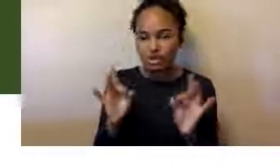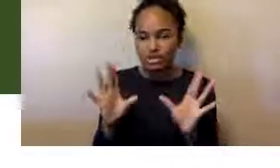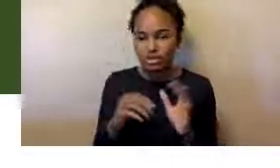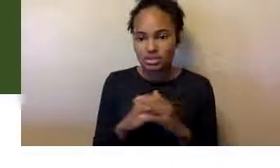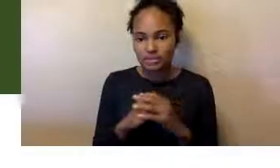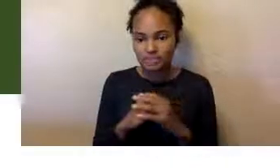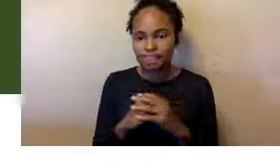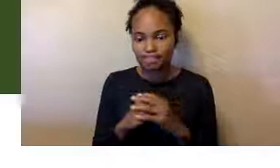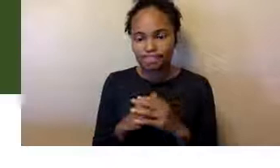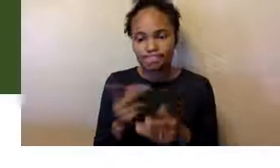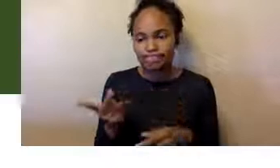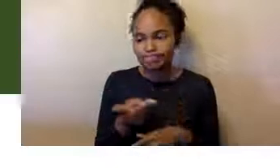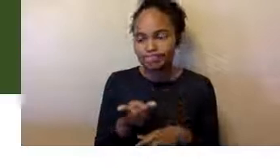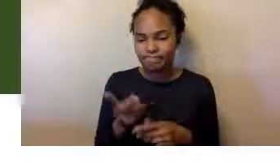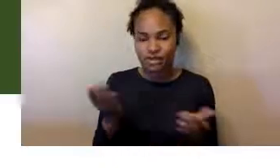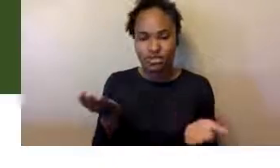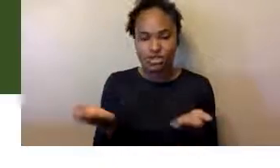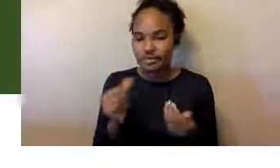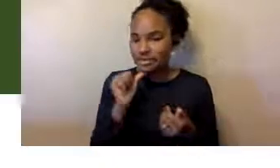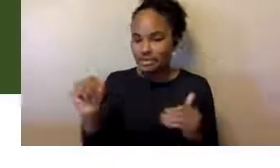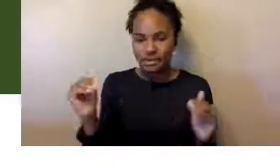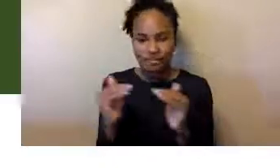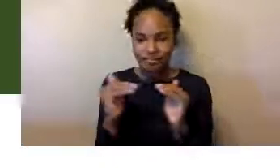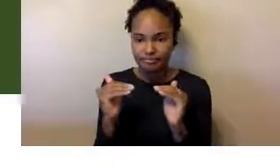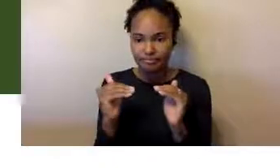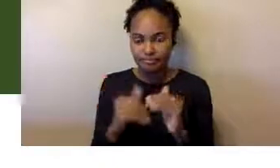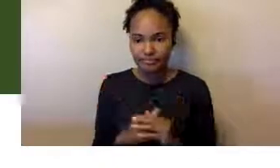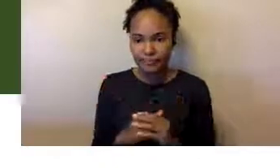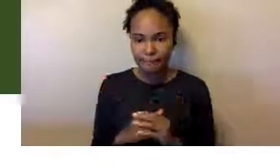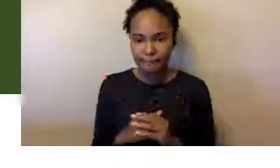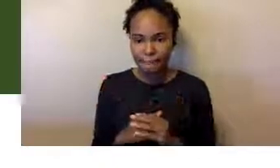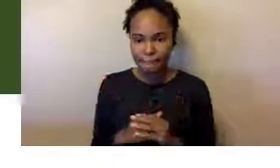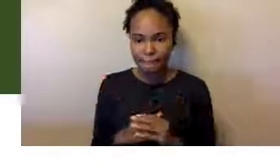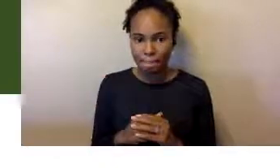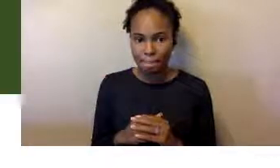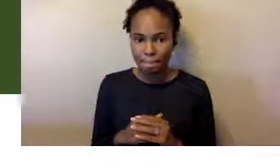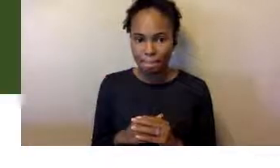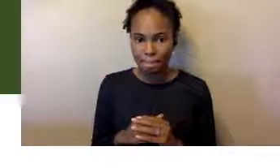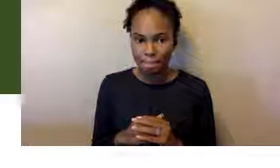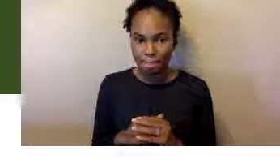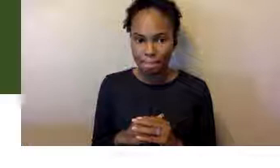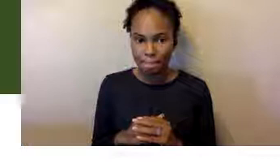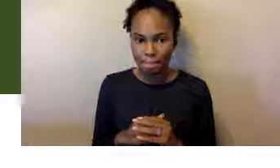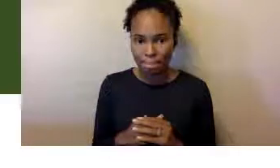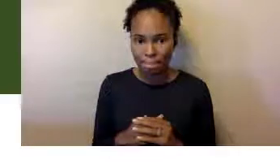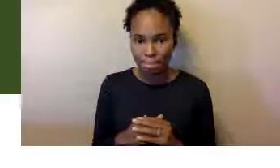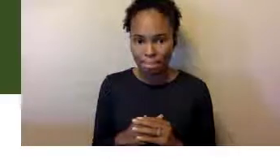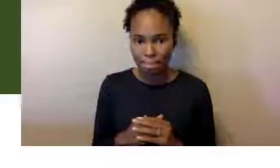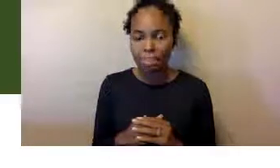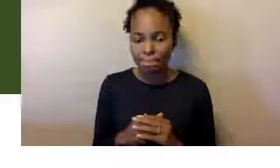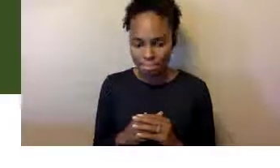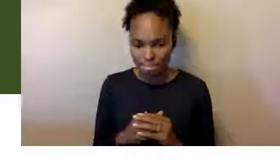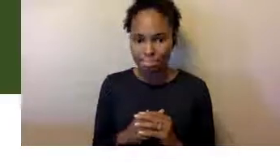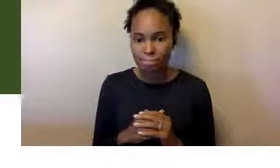unequal services. People in mental illness receive a lower quality